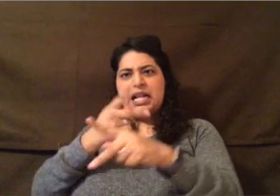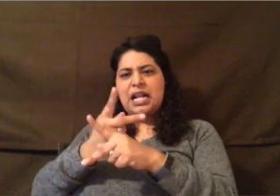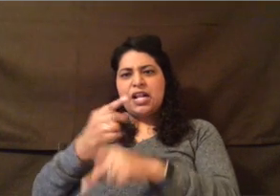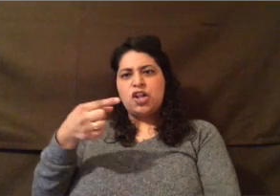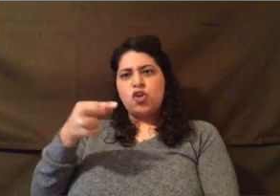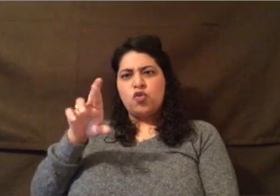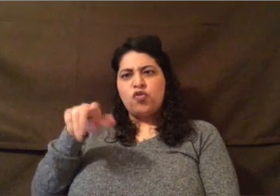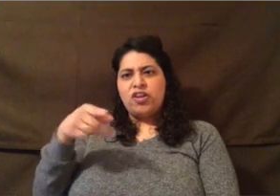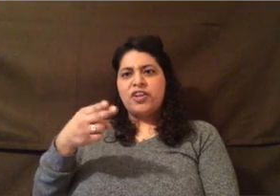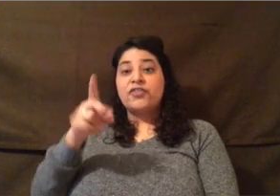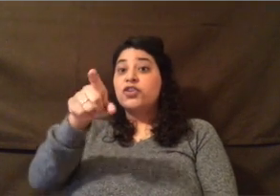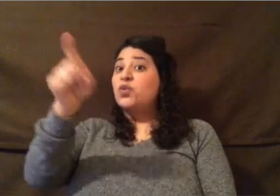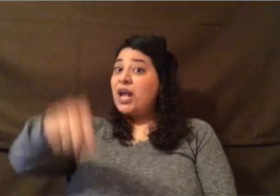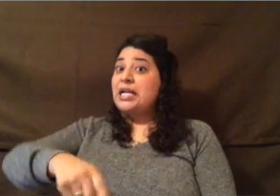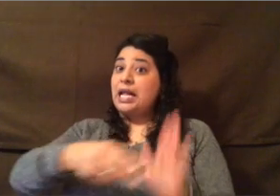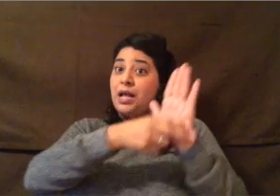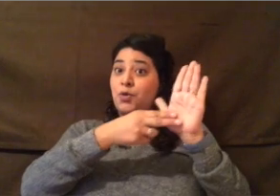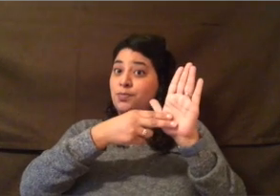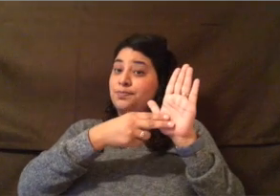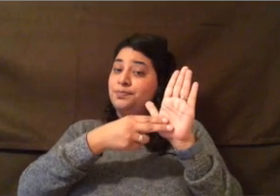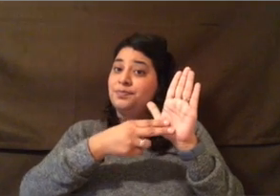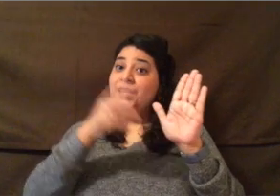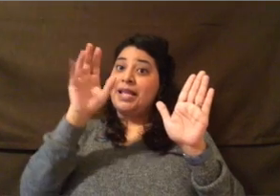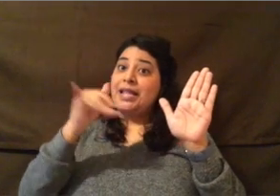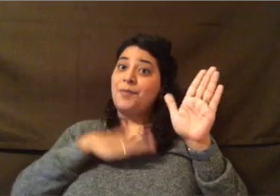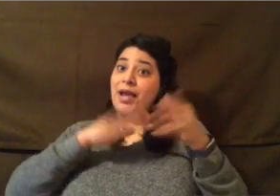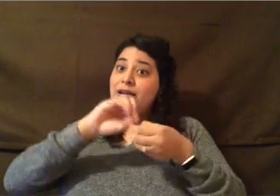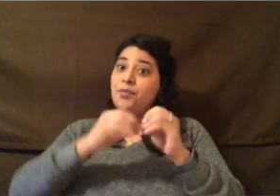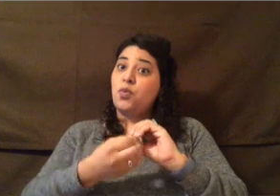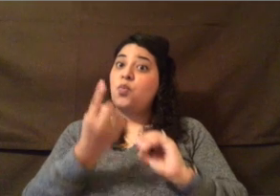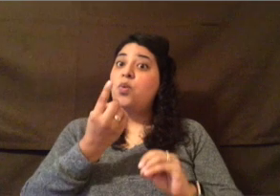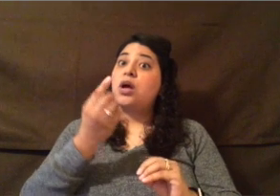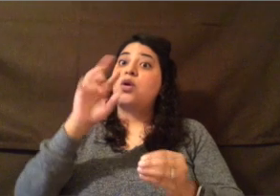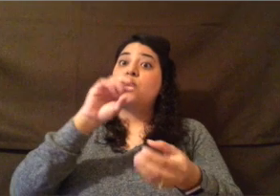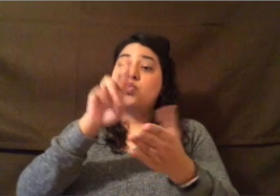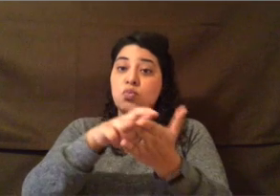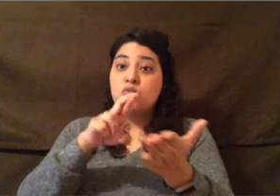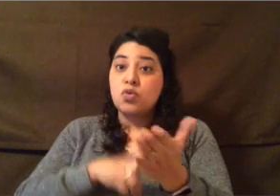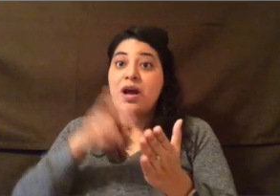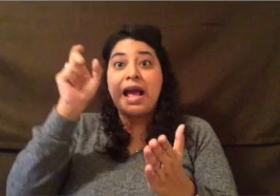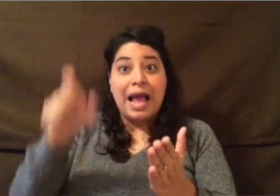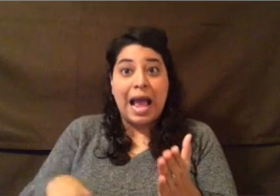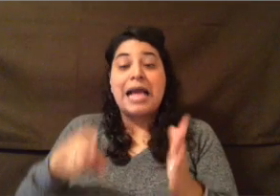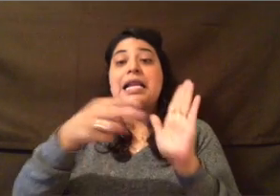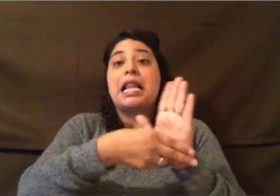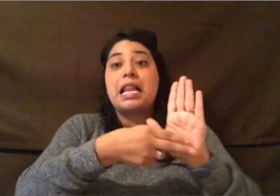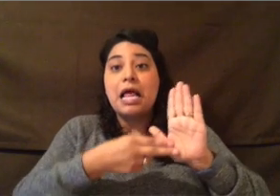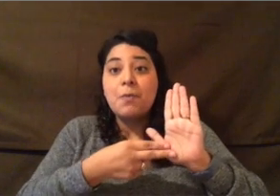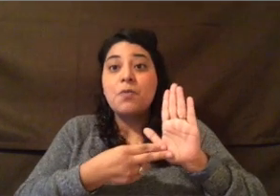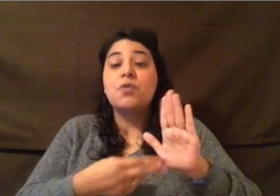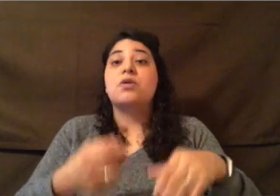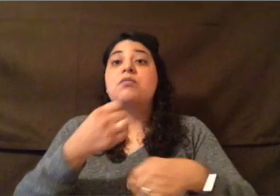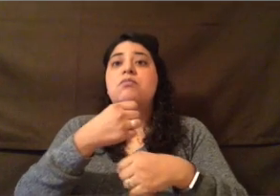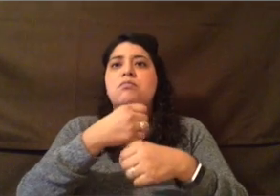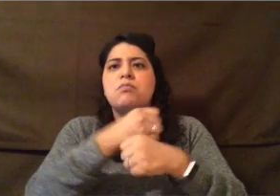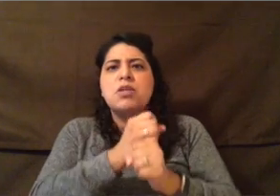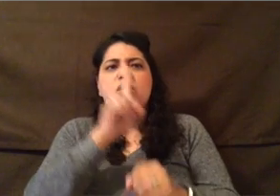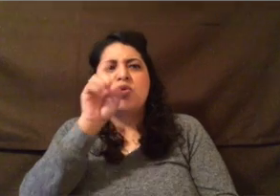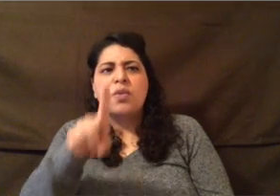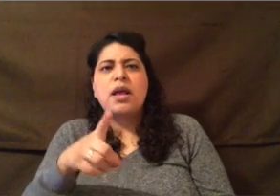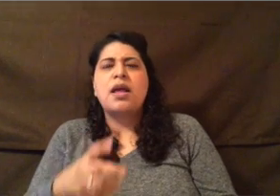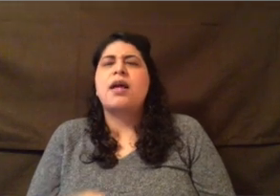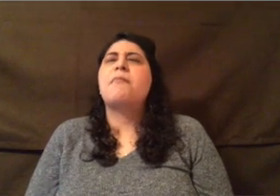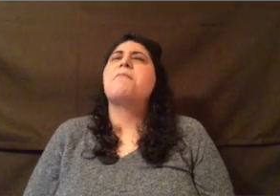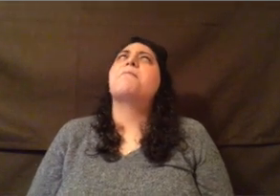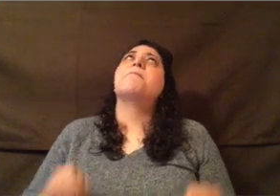graph, I need you to label it. That's my number one rule, okay? I want you to label it because then it makes the questions 100